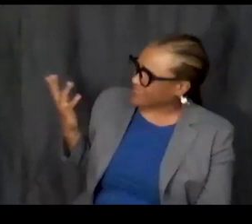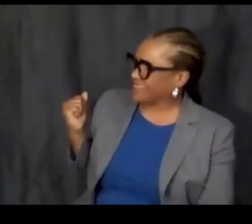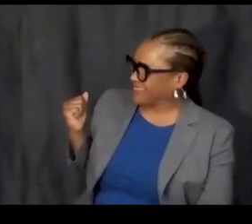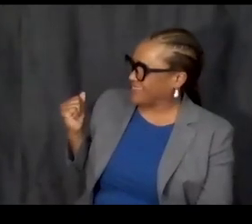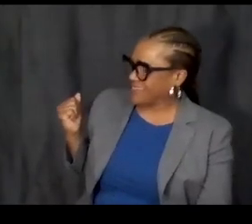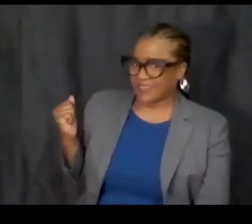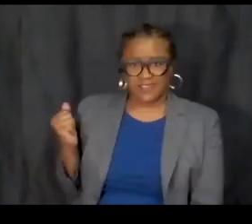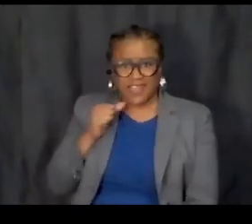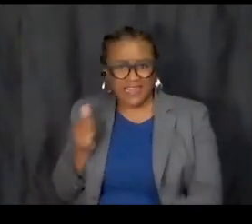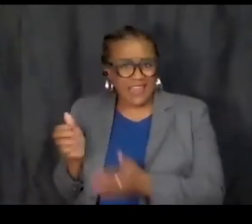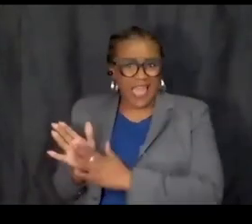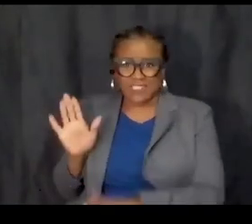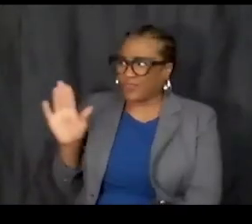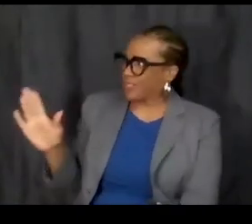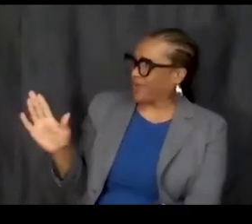for your, you know, help.